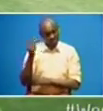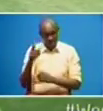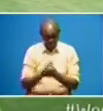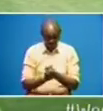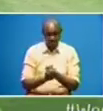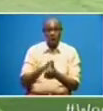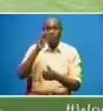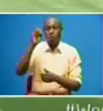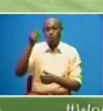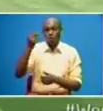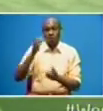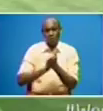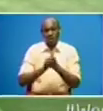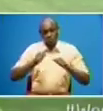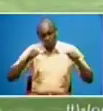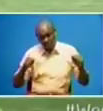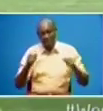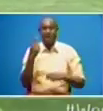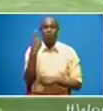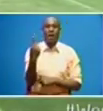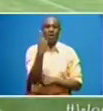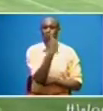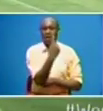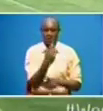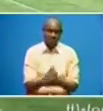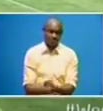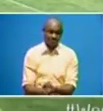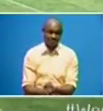hosts Sofapaka to a 1-1 draw.